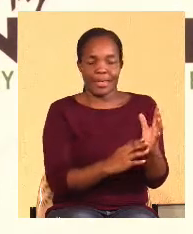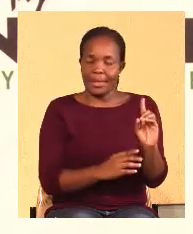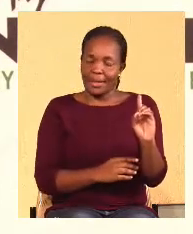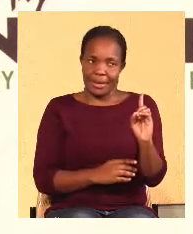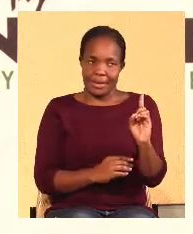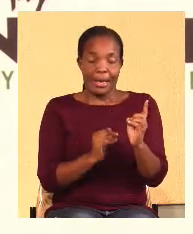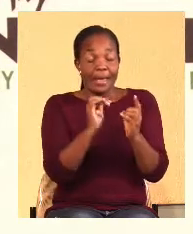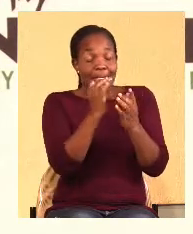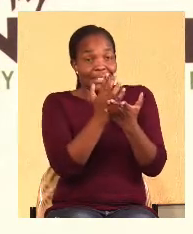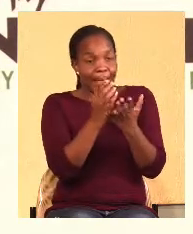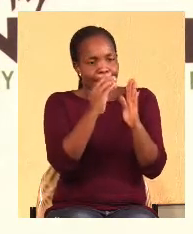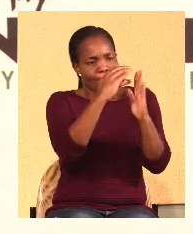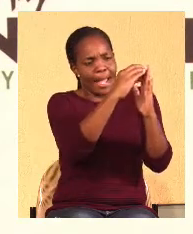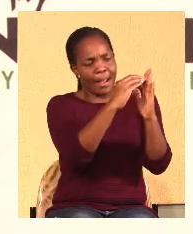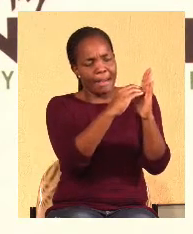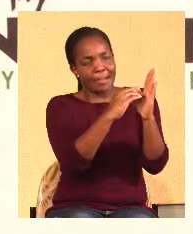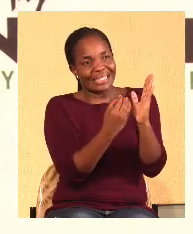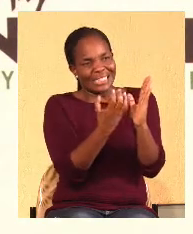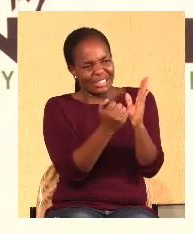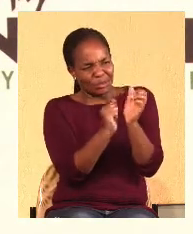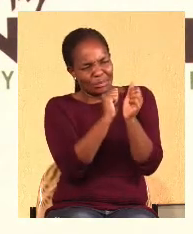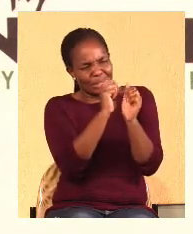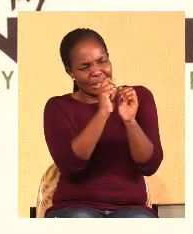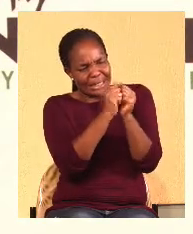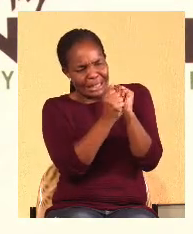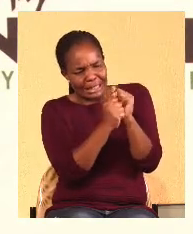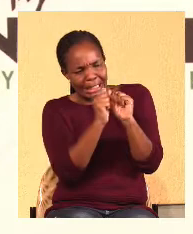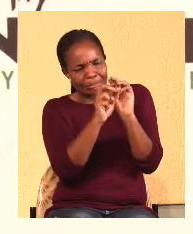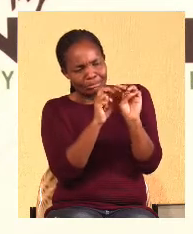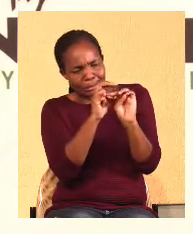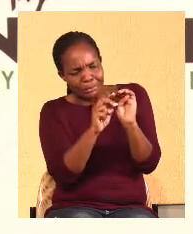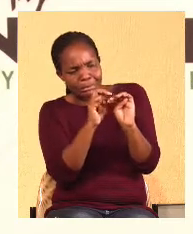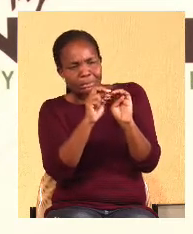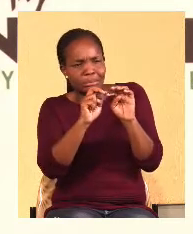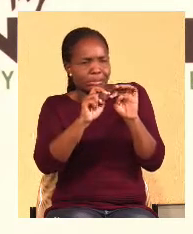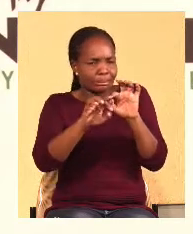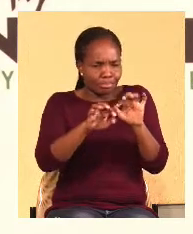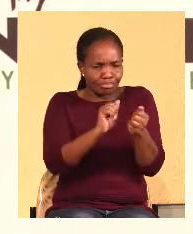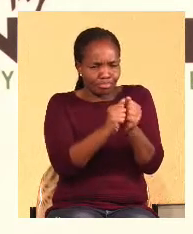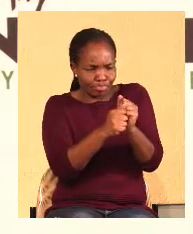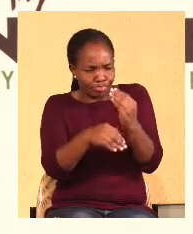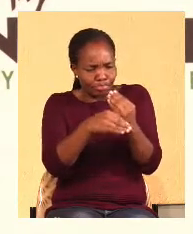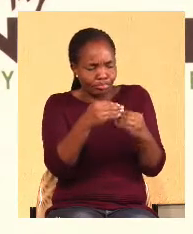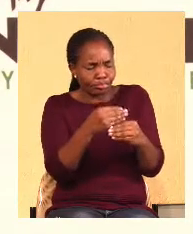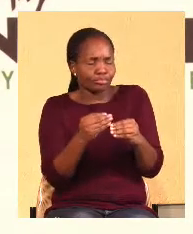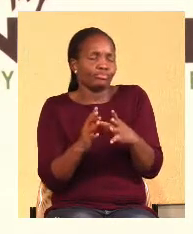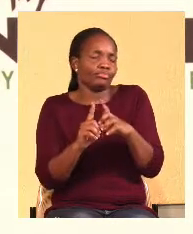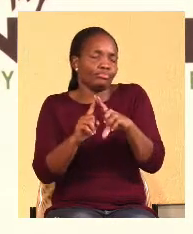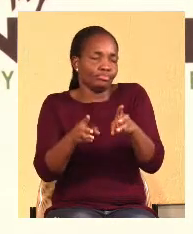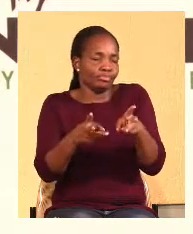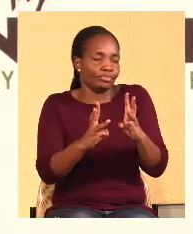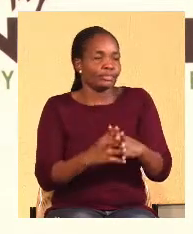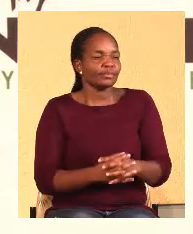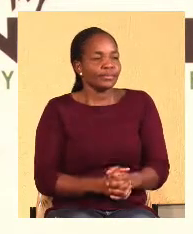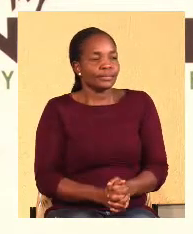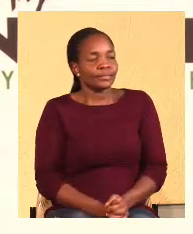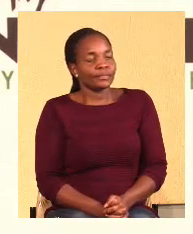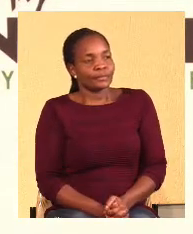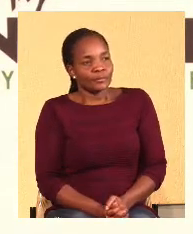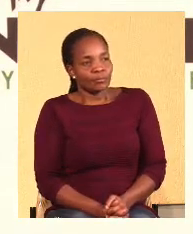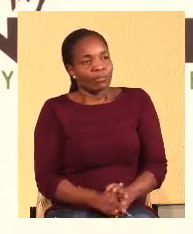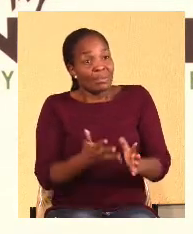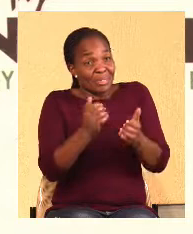some perfection, and we shall continue to work on some of those areas, even by either amending where it's necessary or